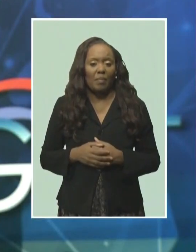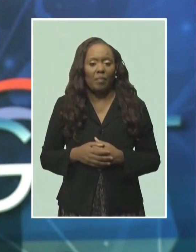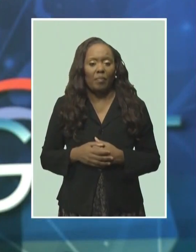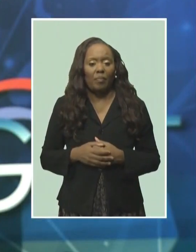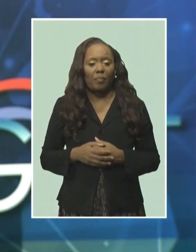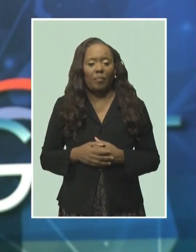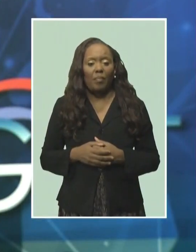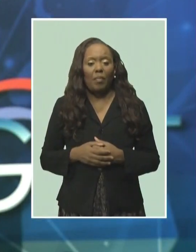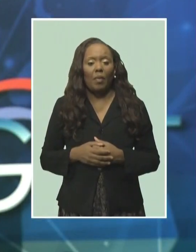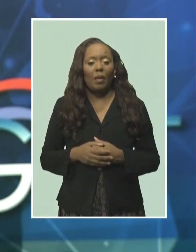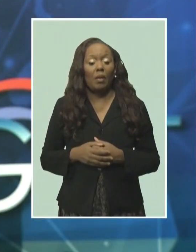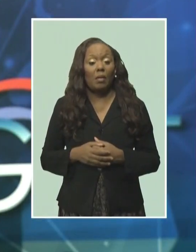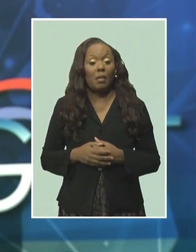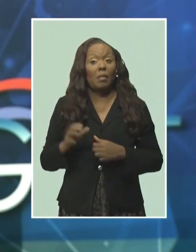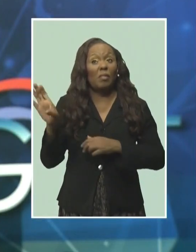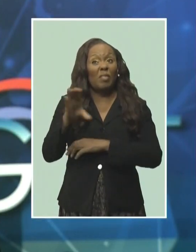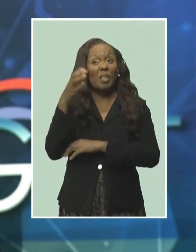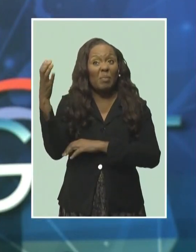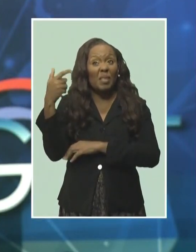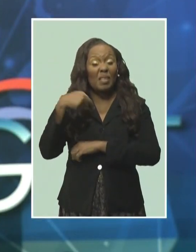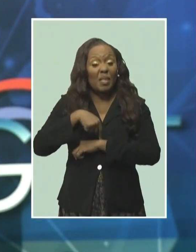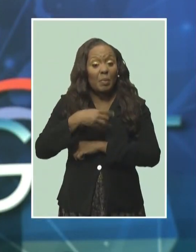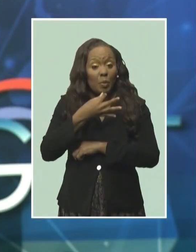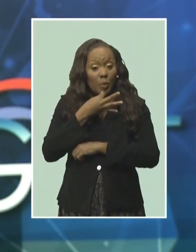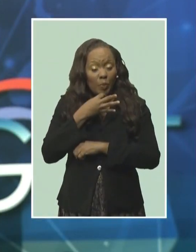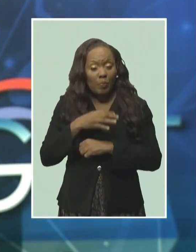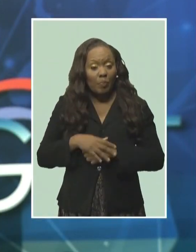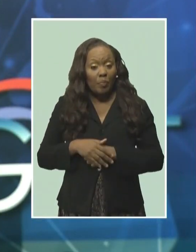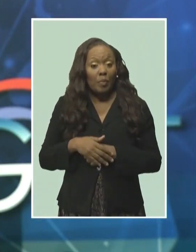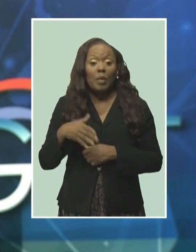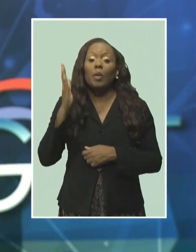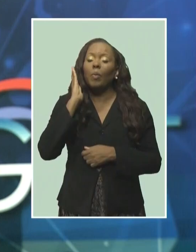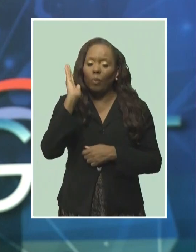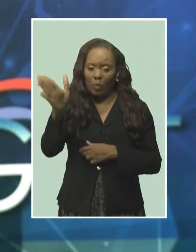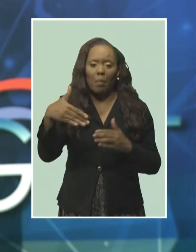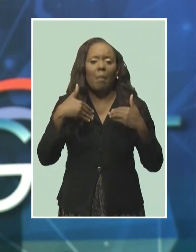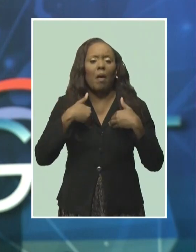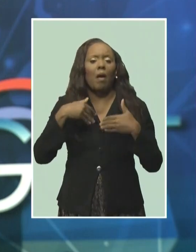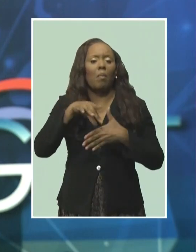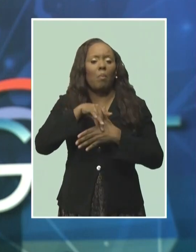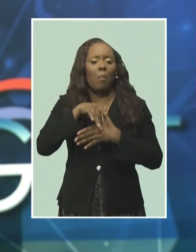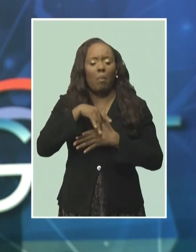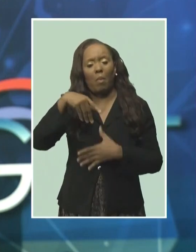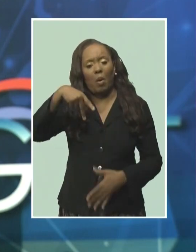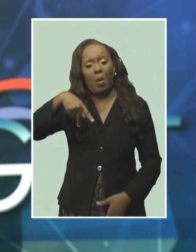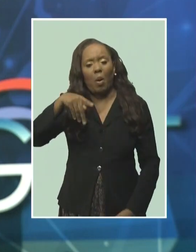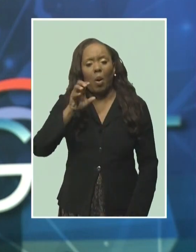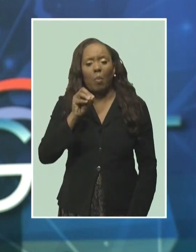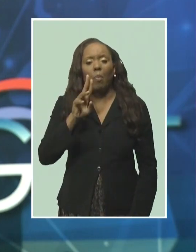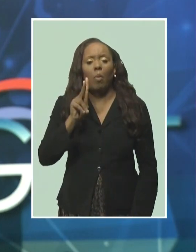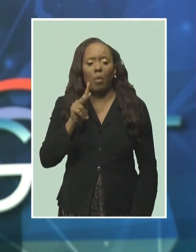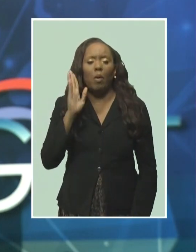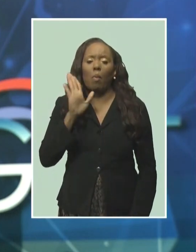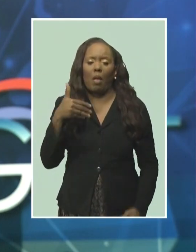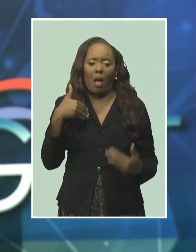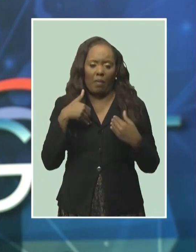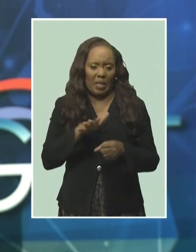need to step up, rise to the plate and take the mantle and carry it forward, because